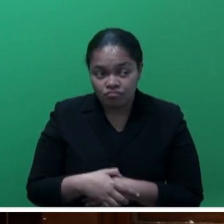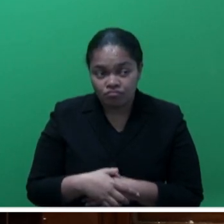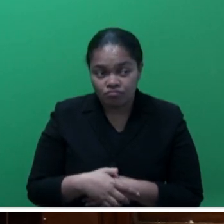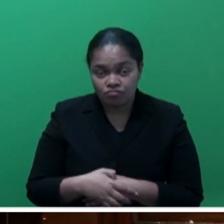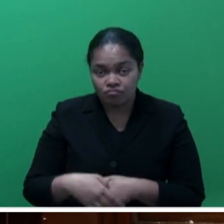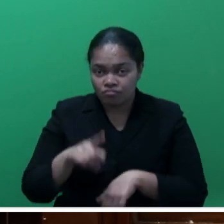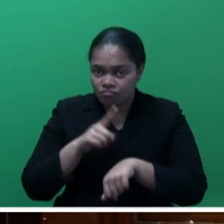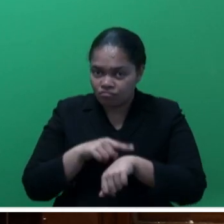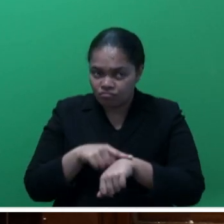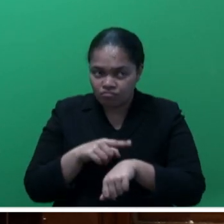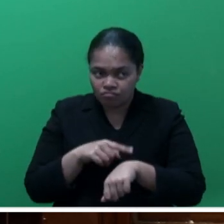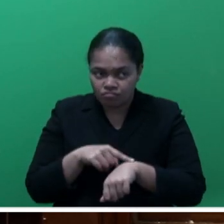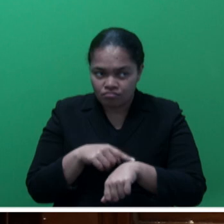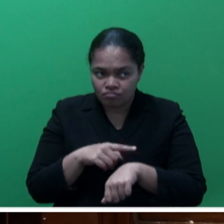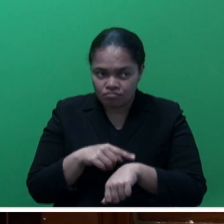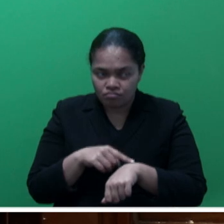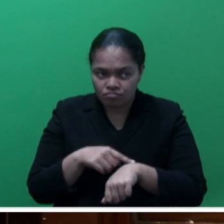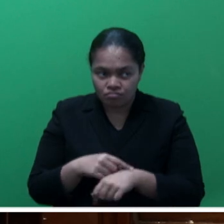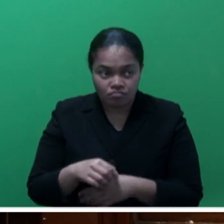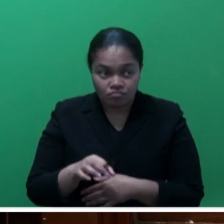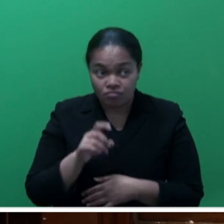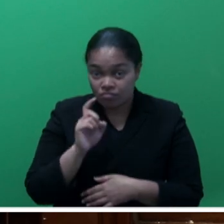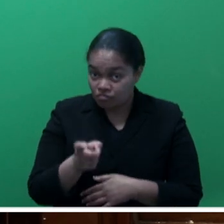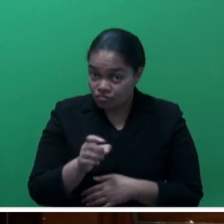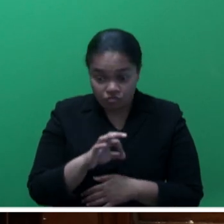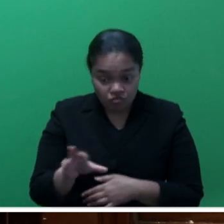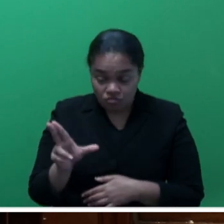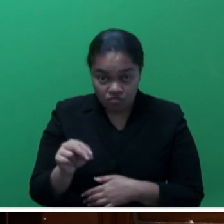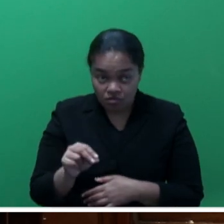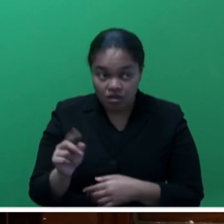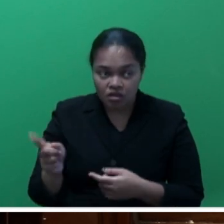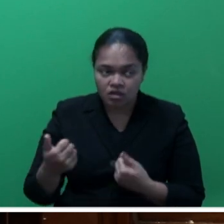type and volume of litter that they deposit.